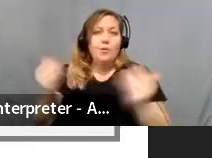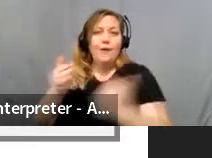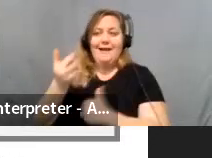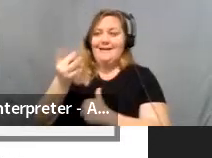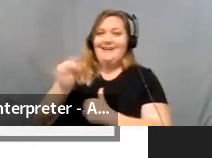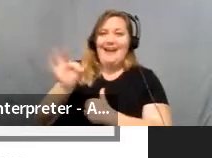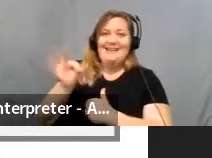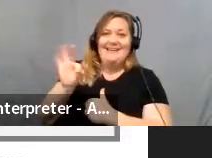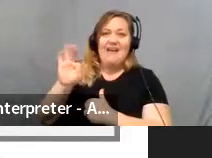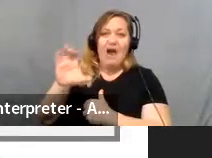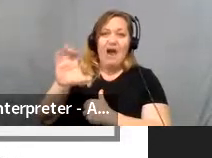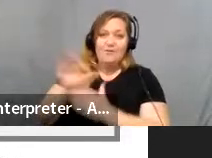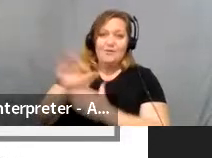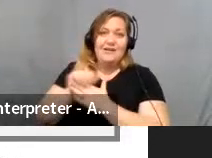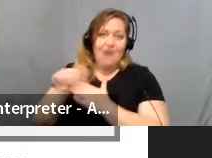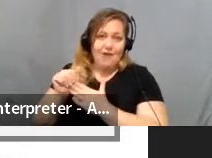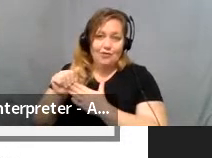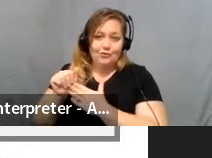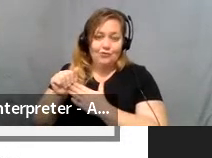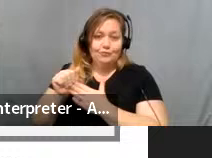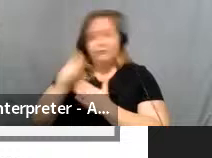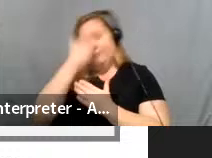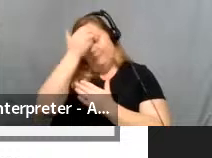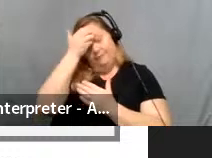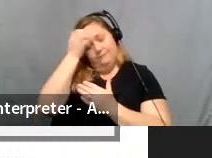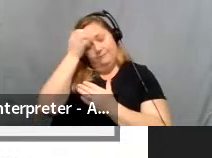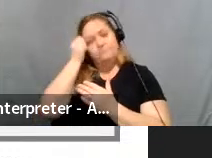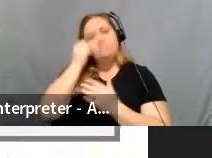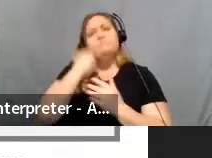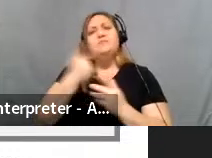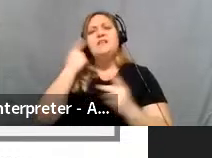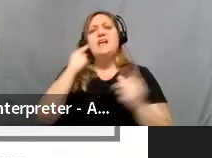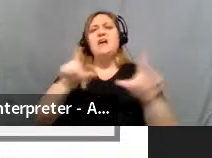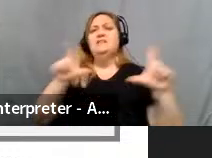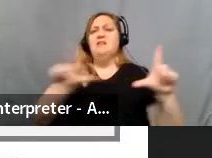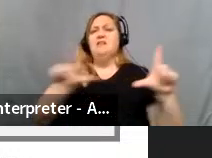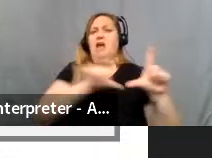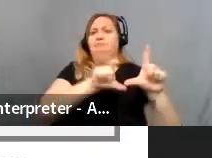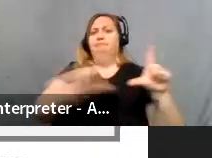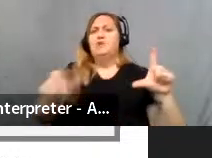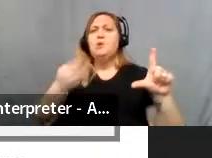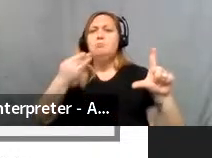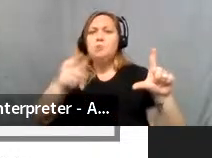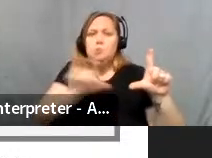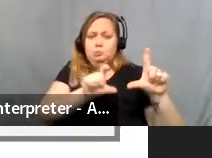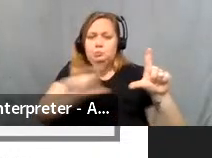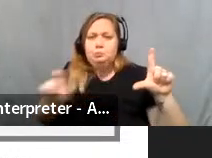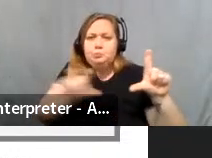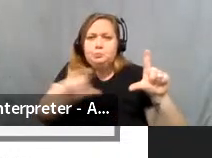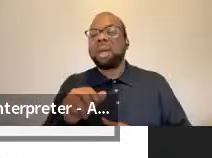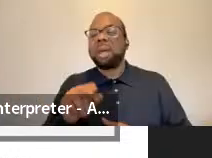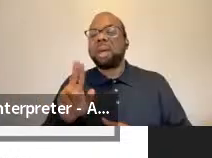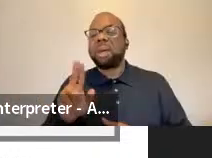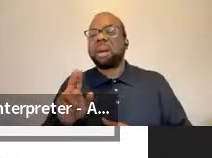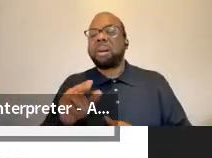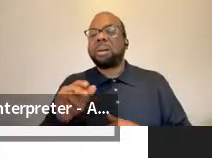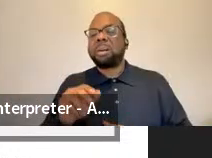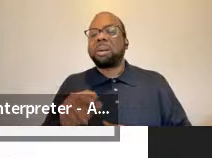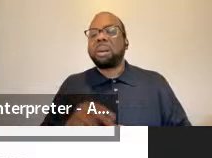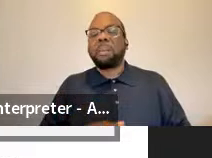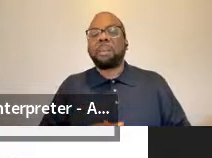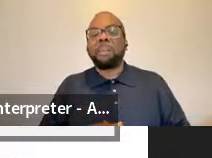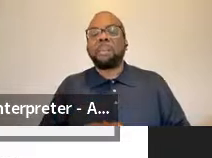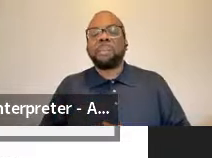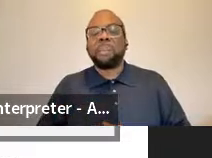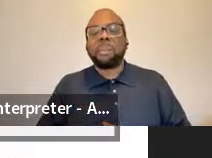Through UAP's deeper affordability requirement and the introduction of income averaging, UAP can help to serve the